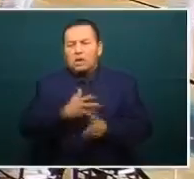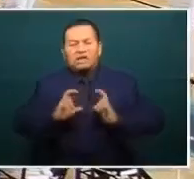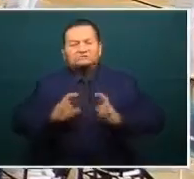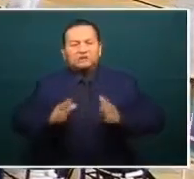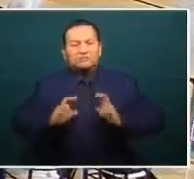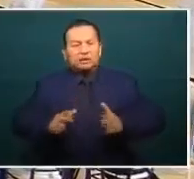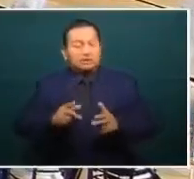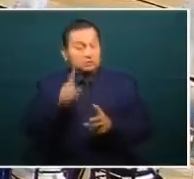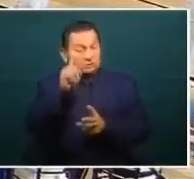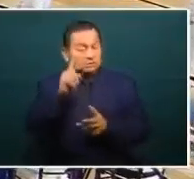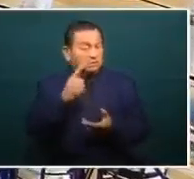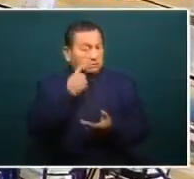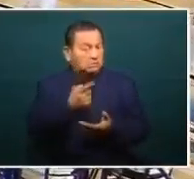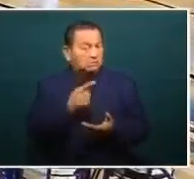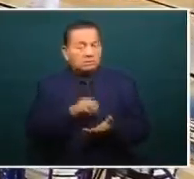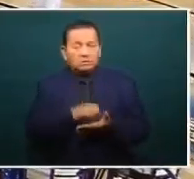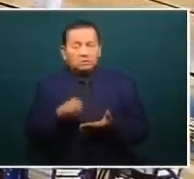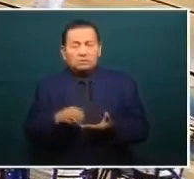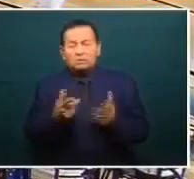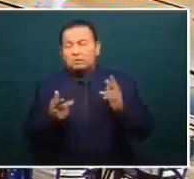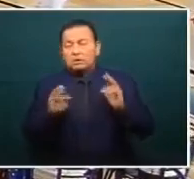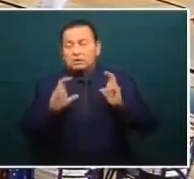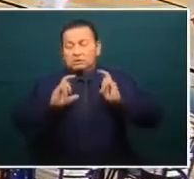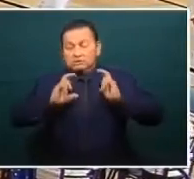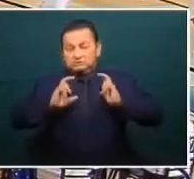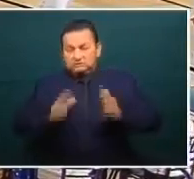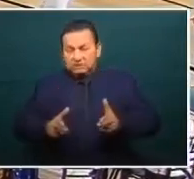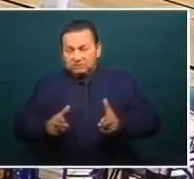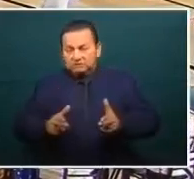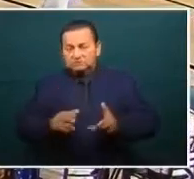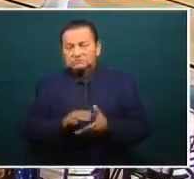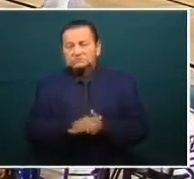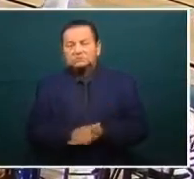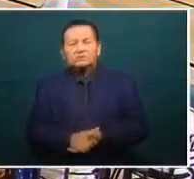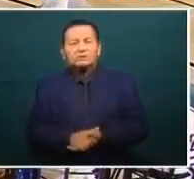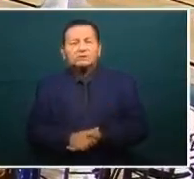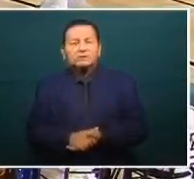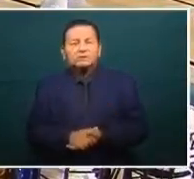assistance. Just in Chiapas,